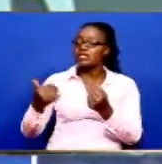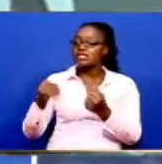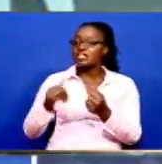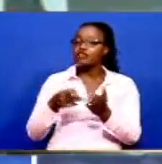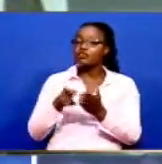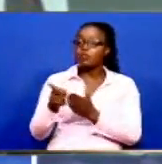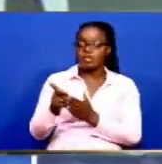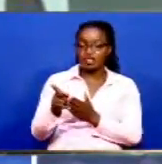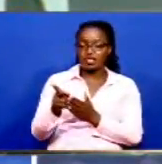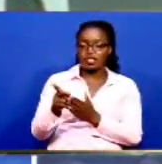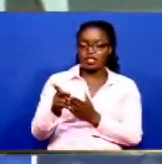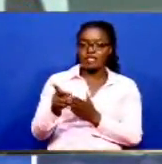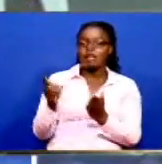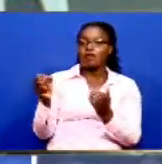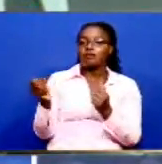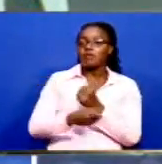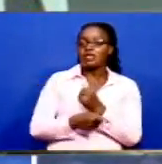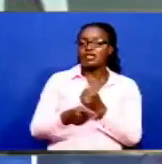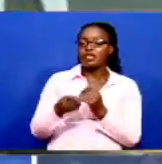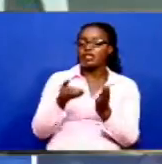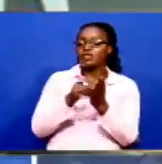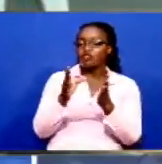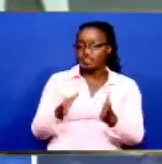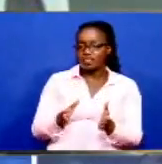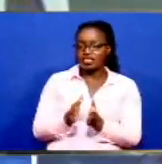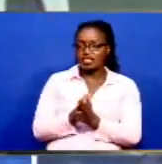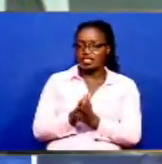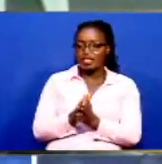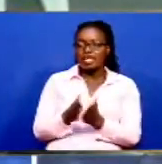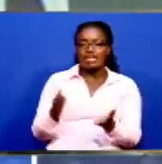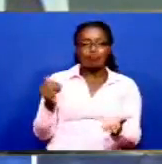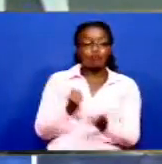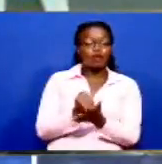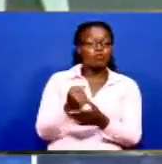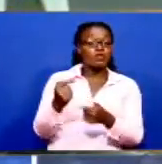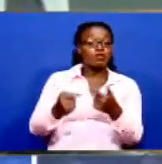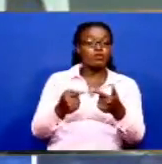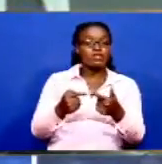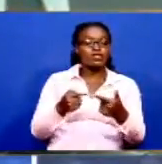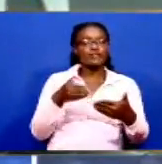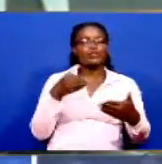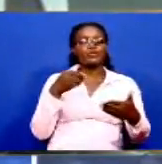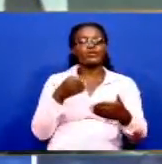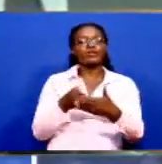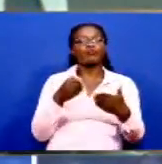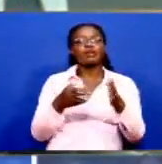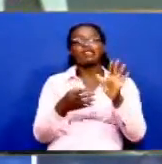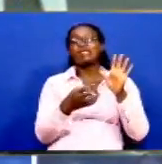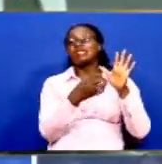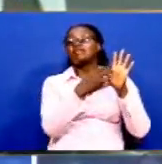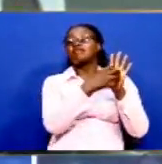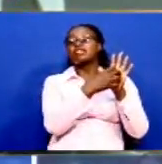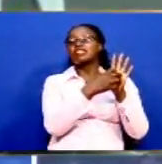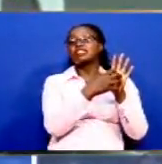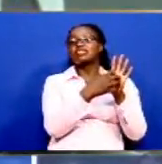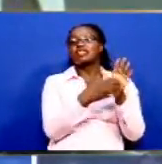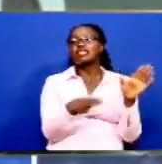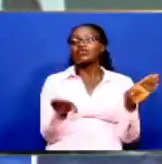doctors. The employment process has stalled. The advertisements were closed